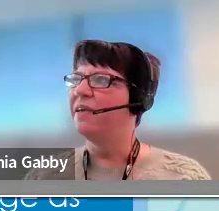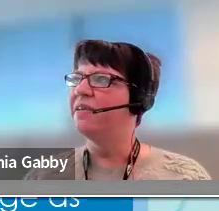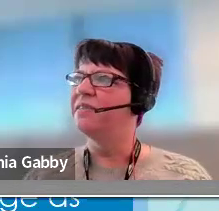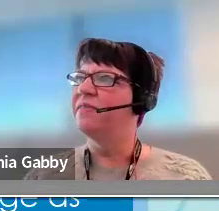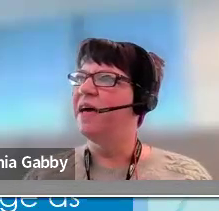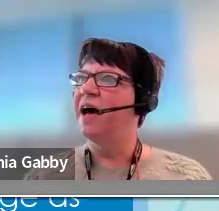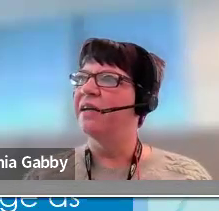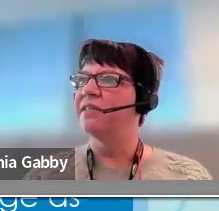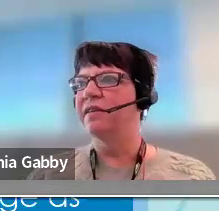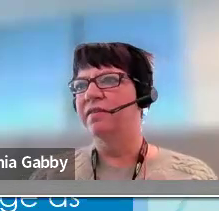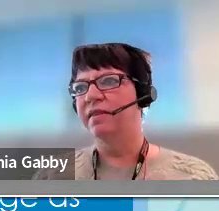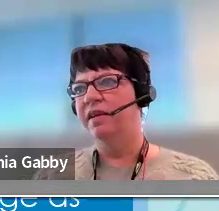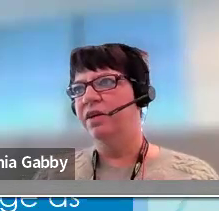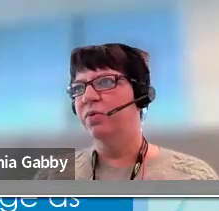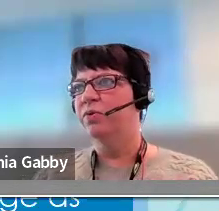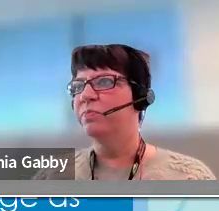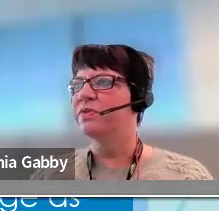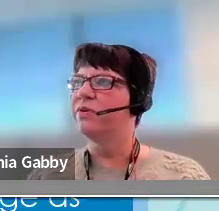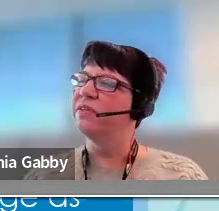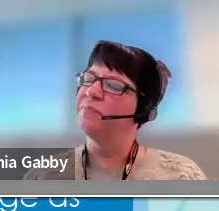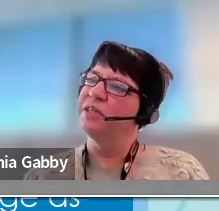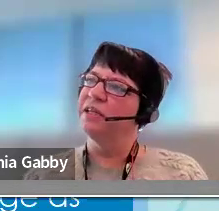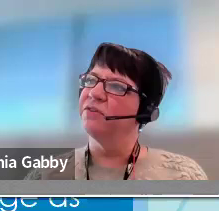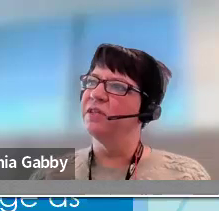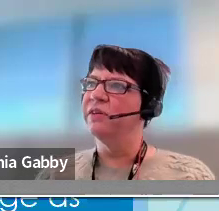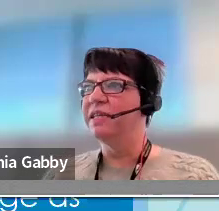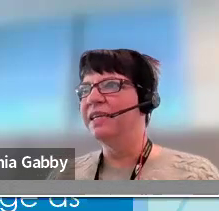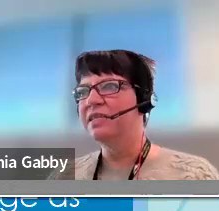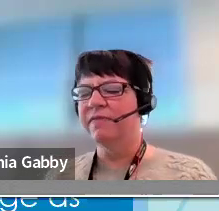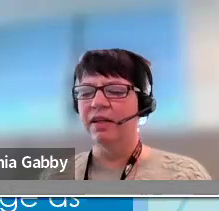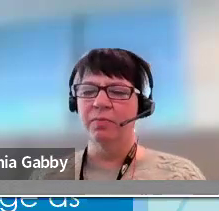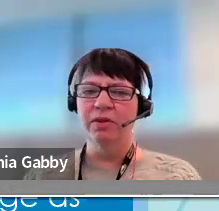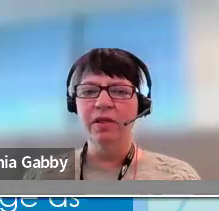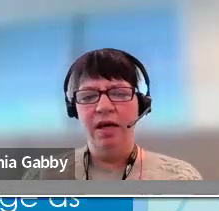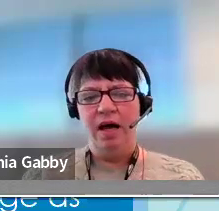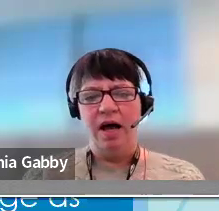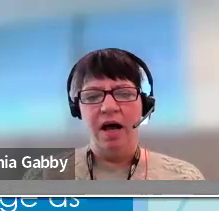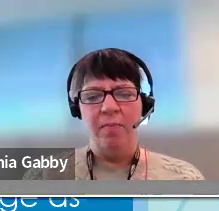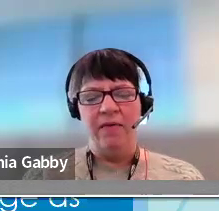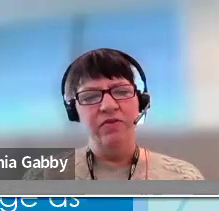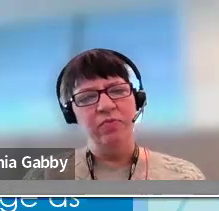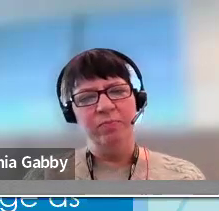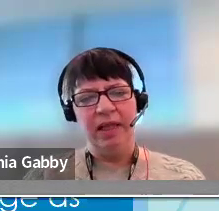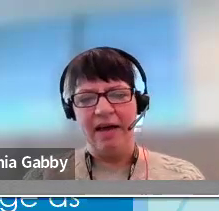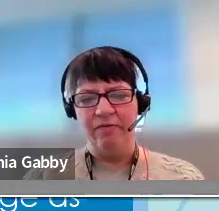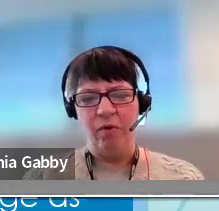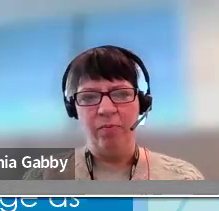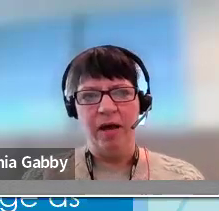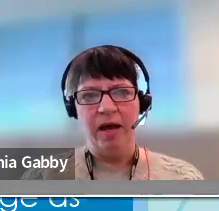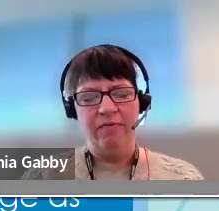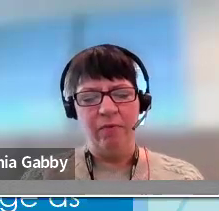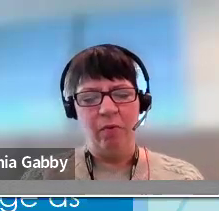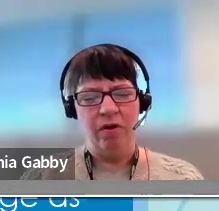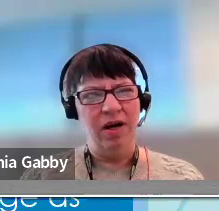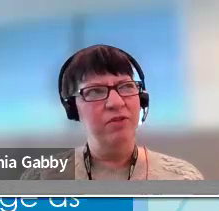mention is that the groups, or this particular series, is available on the Zoom